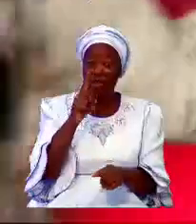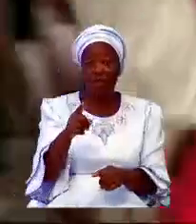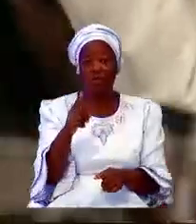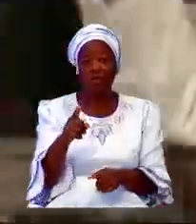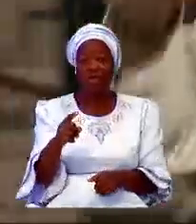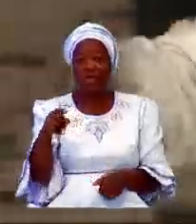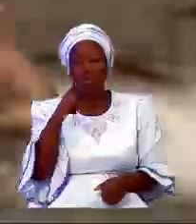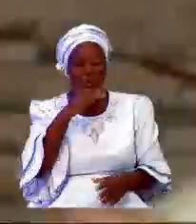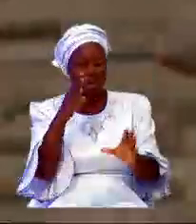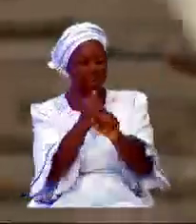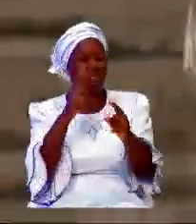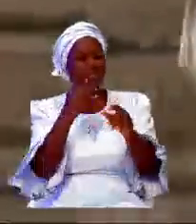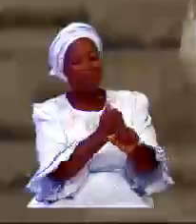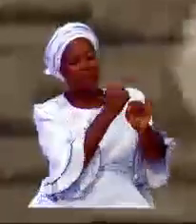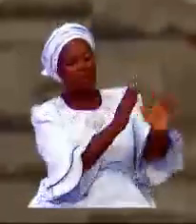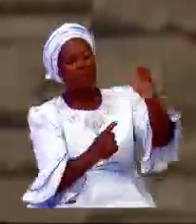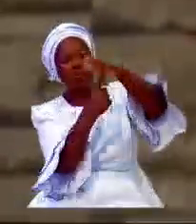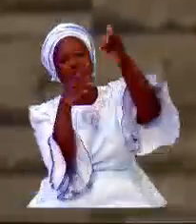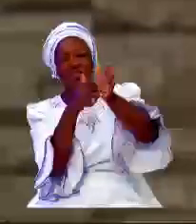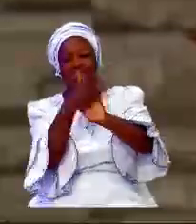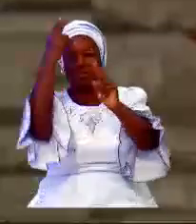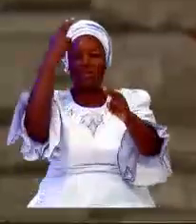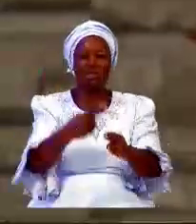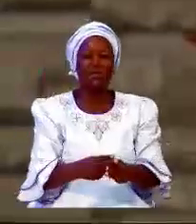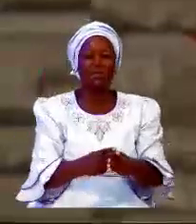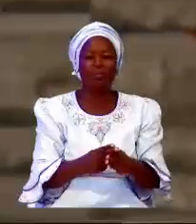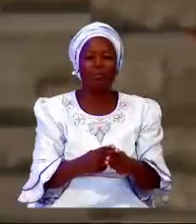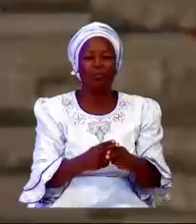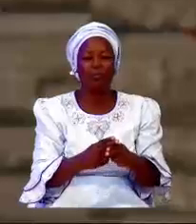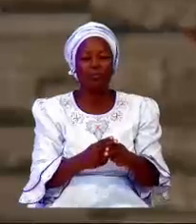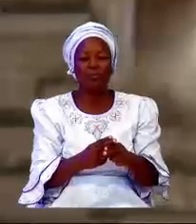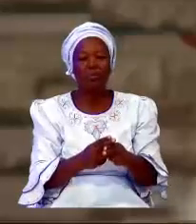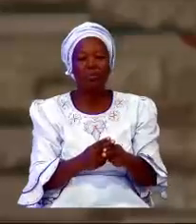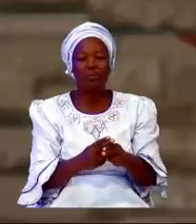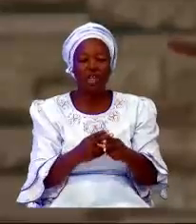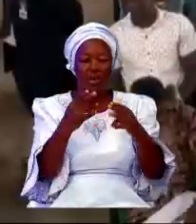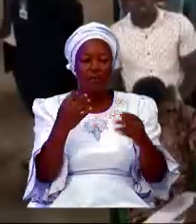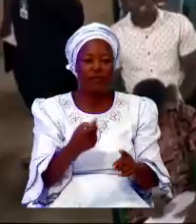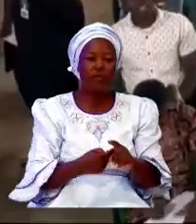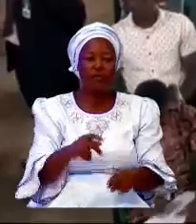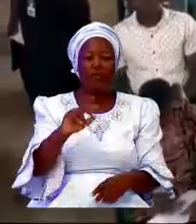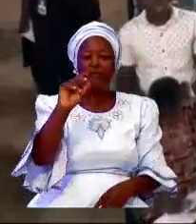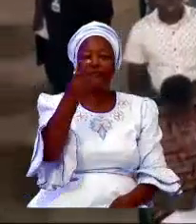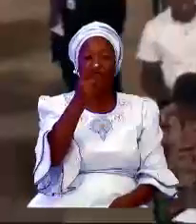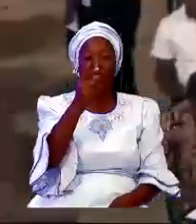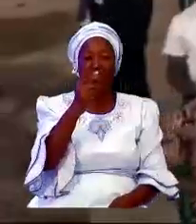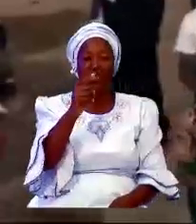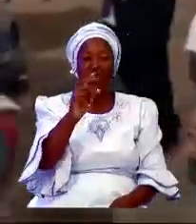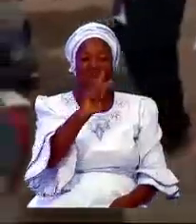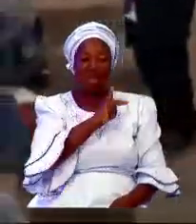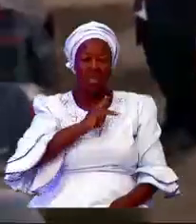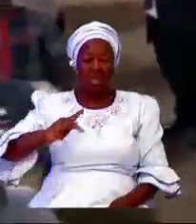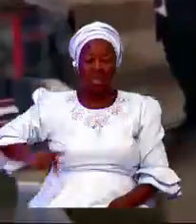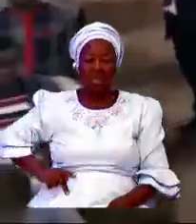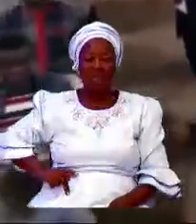no power, and the Lord will take you, you'll get to the mountaintop. I'm